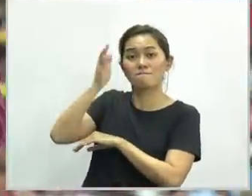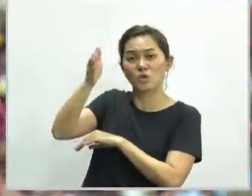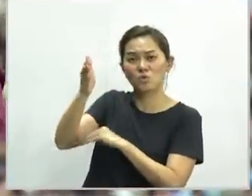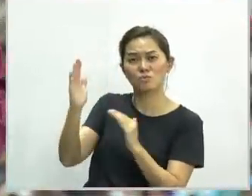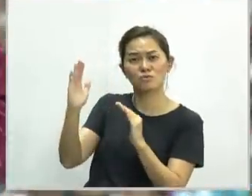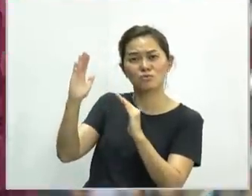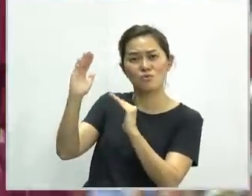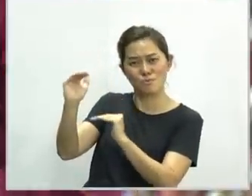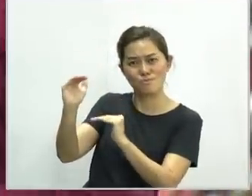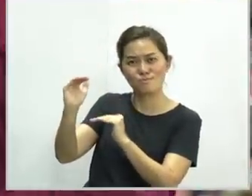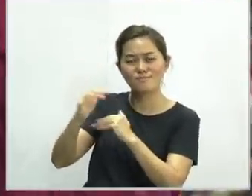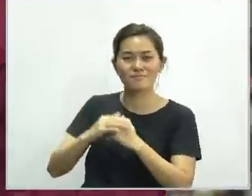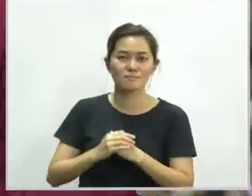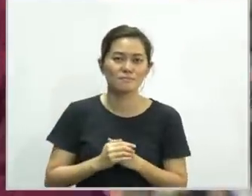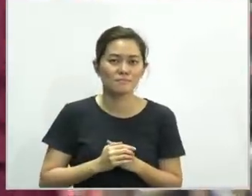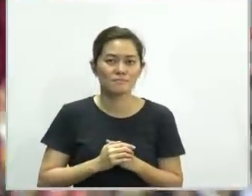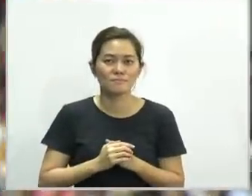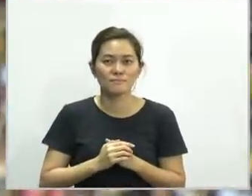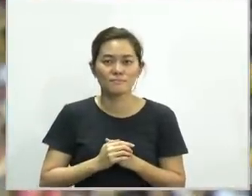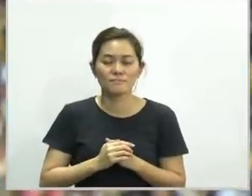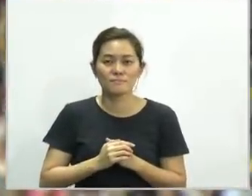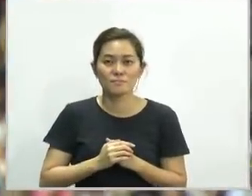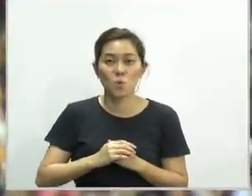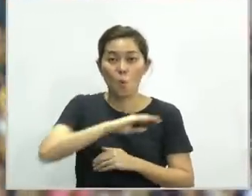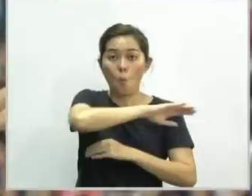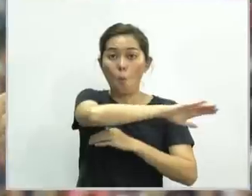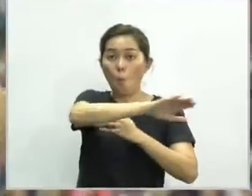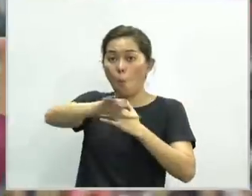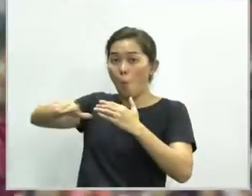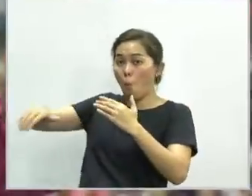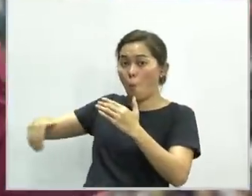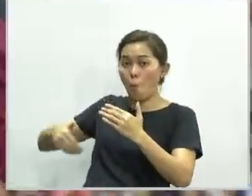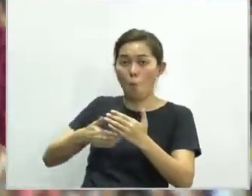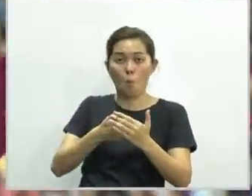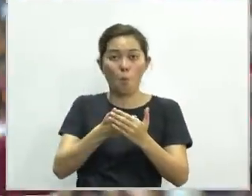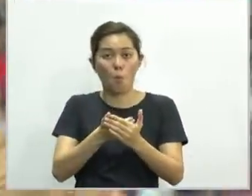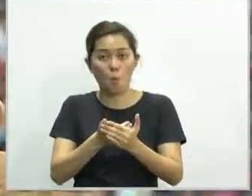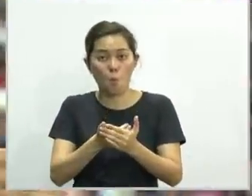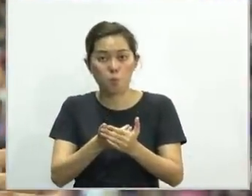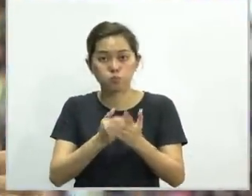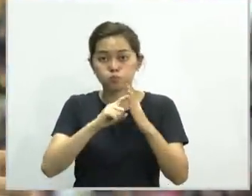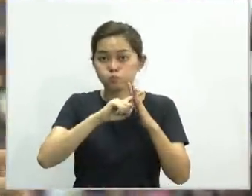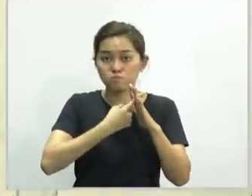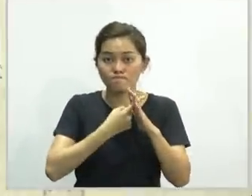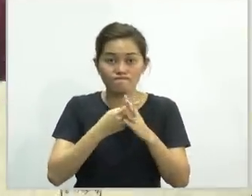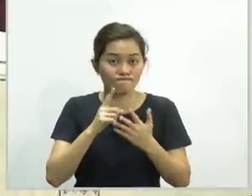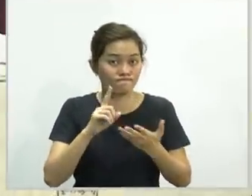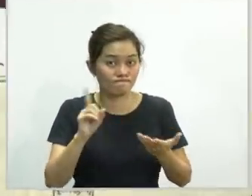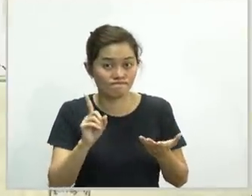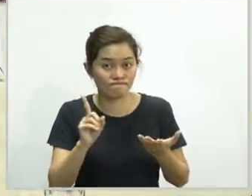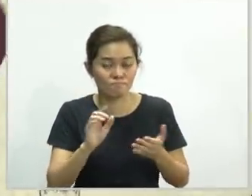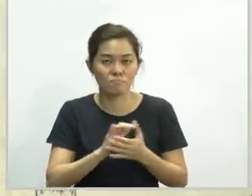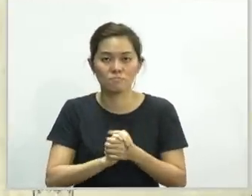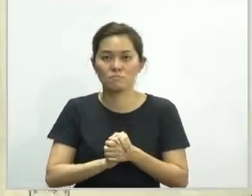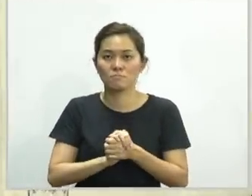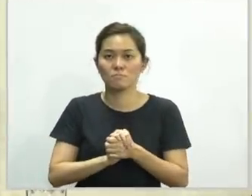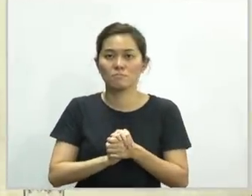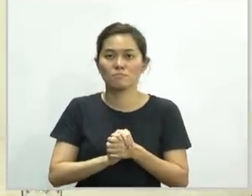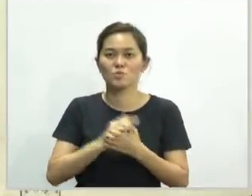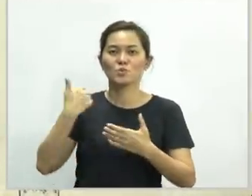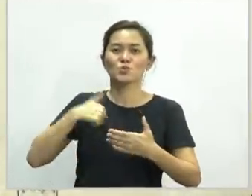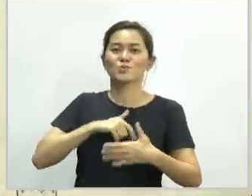the future. All of it begins when we